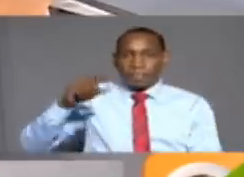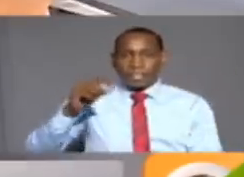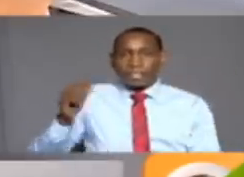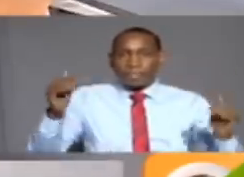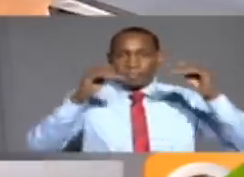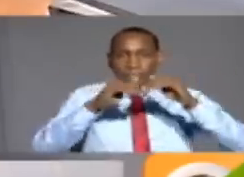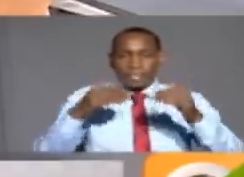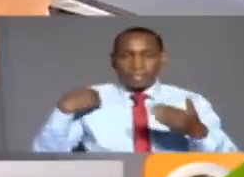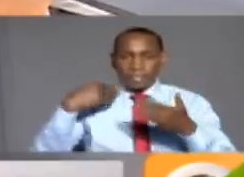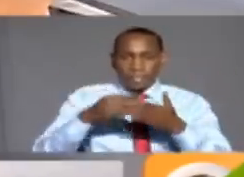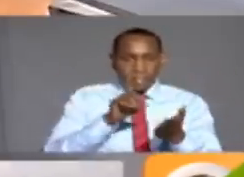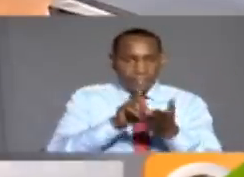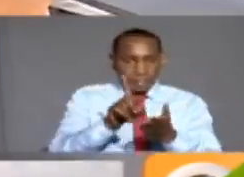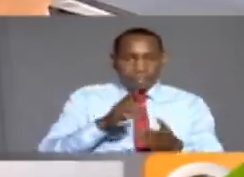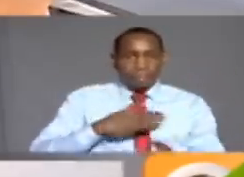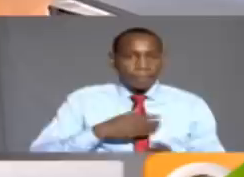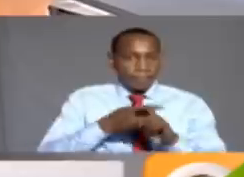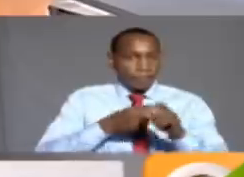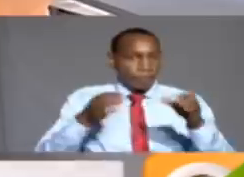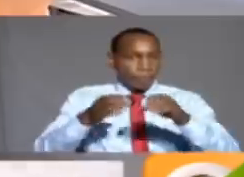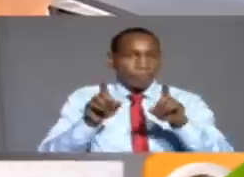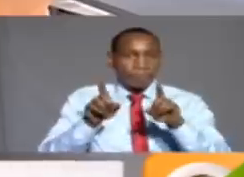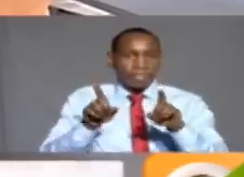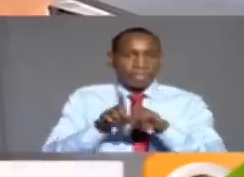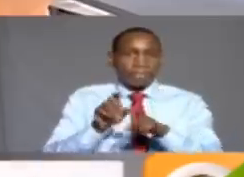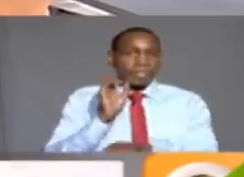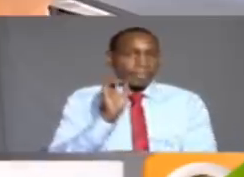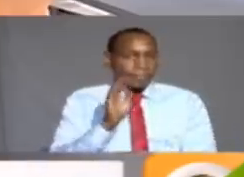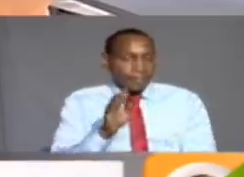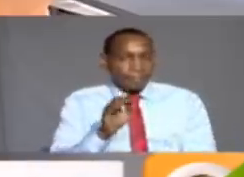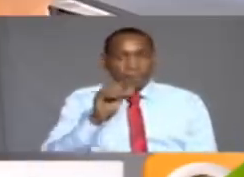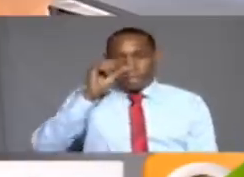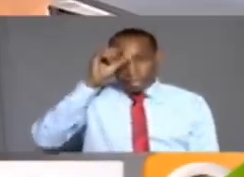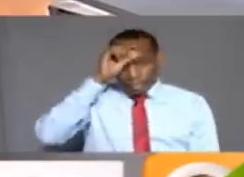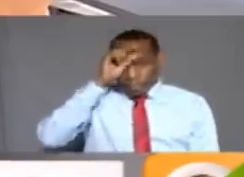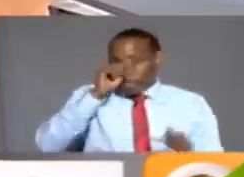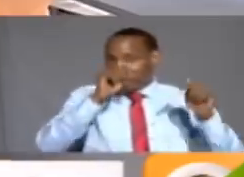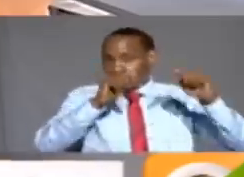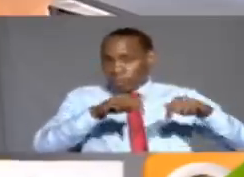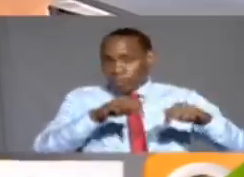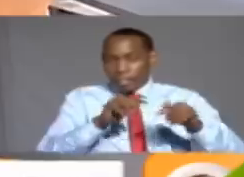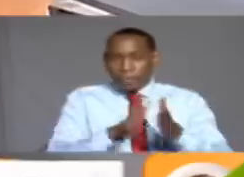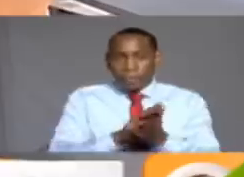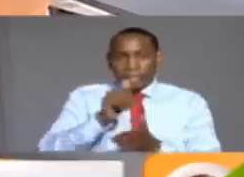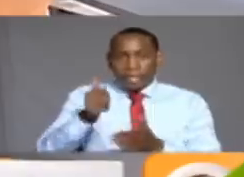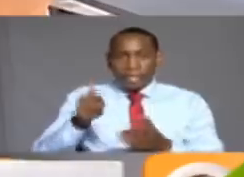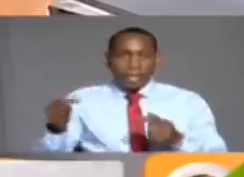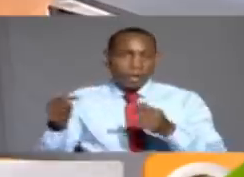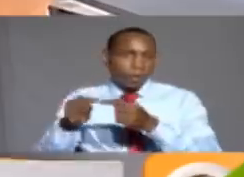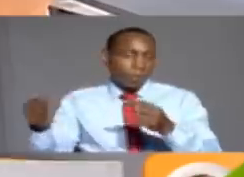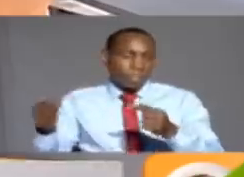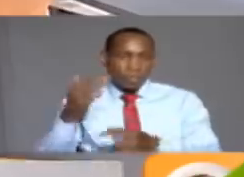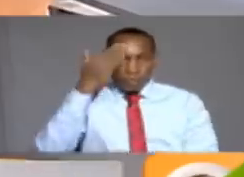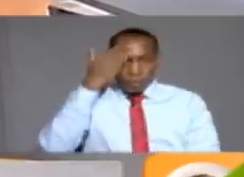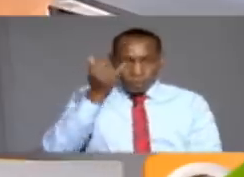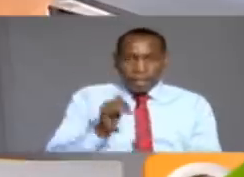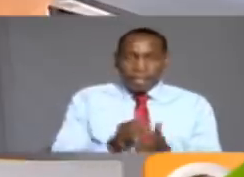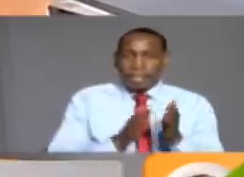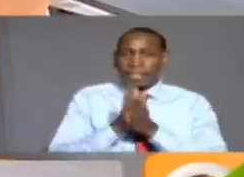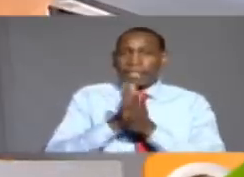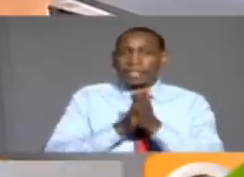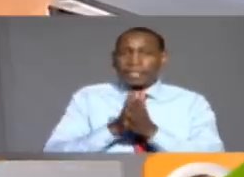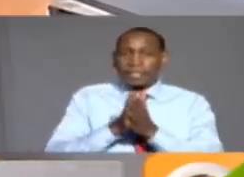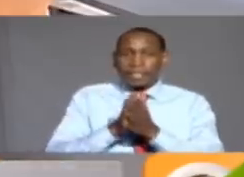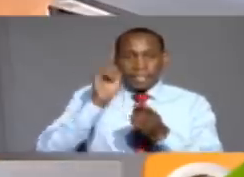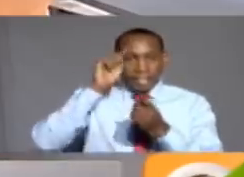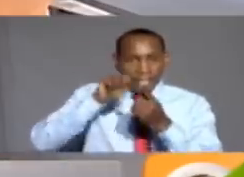they quote-unquote chased me from the party? Also, if they are the government today and the rest are the opposition, why the obsession with